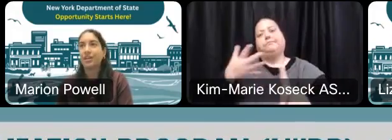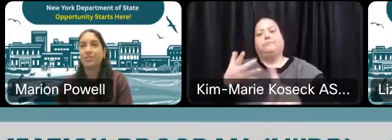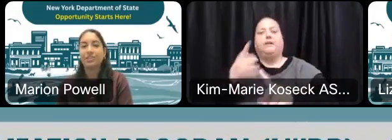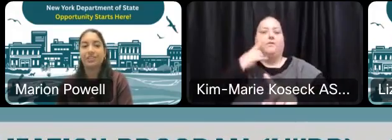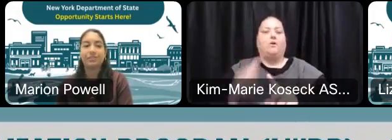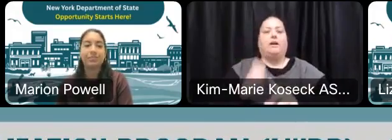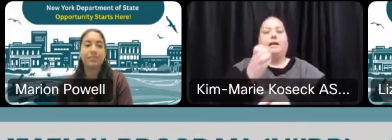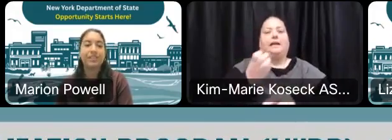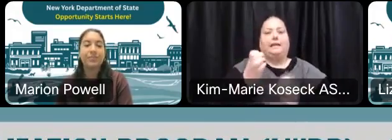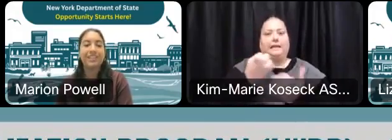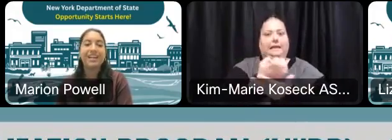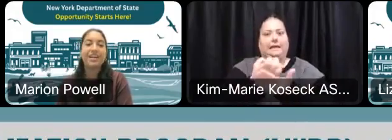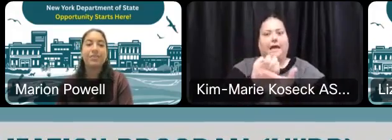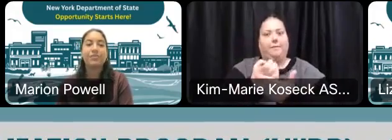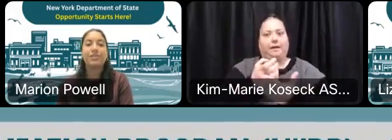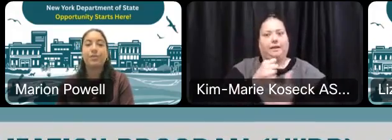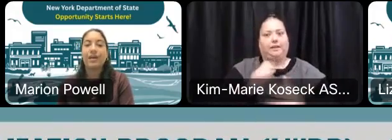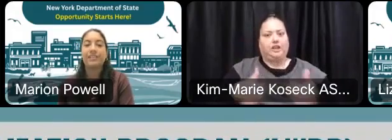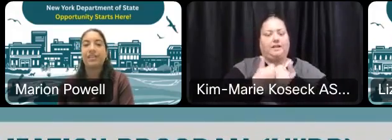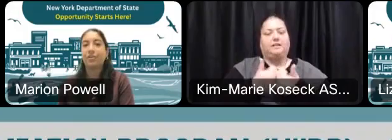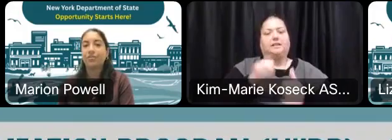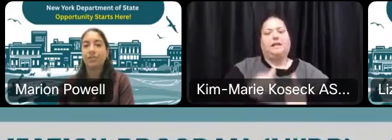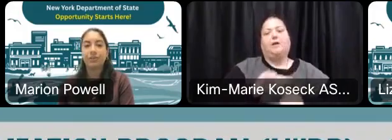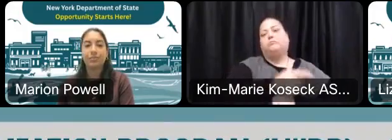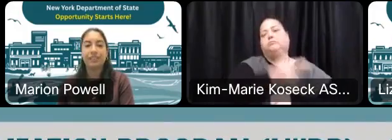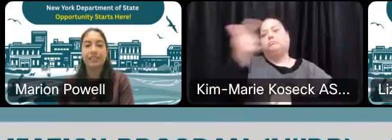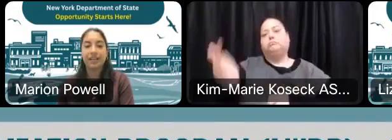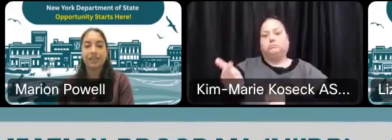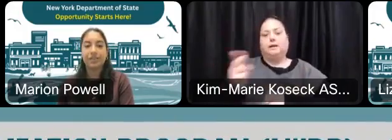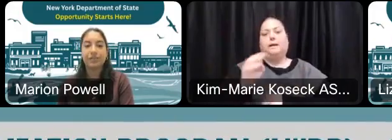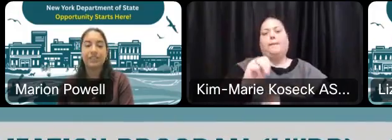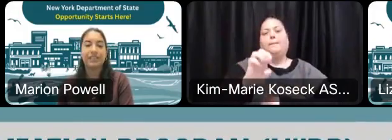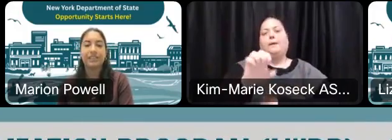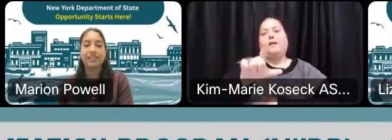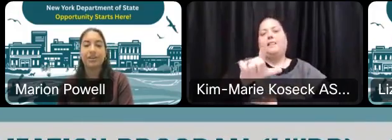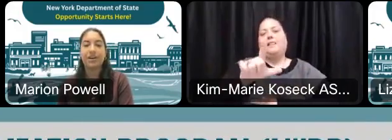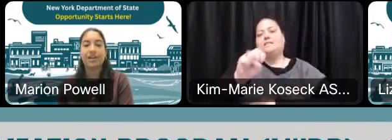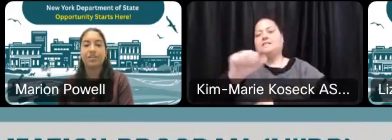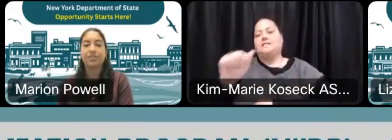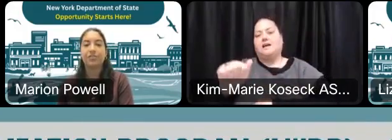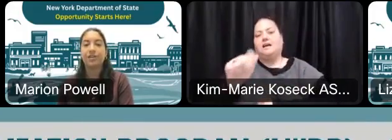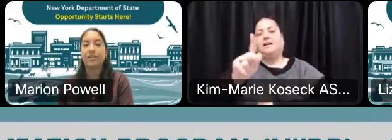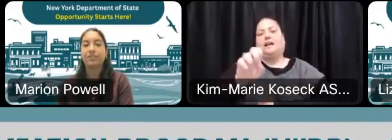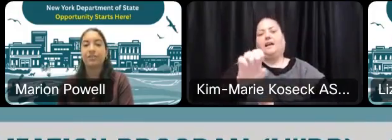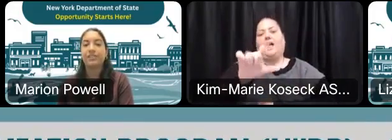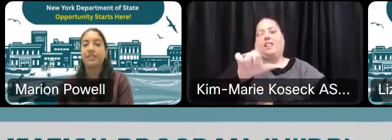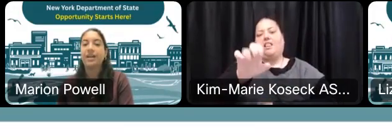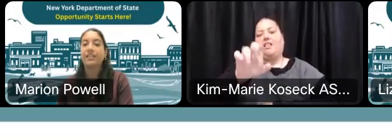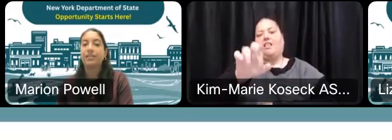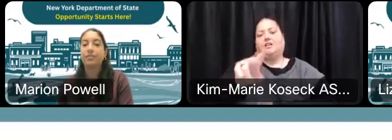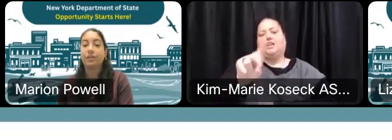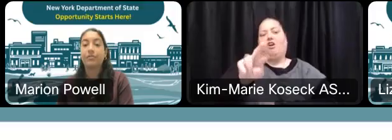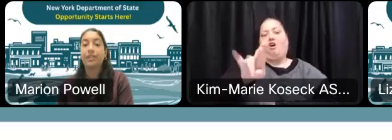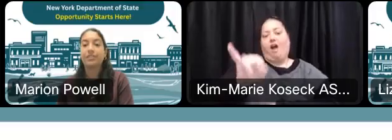economic challenges. So with that, I will now be passing it over to Melissa Keller, who will discuss the DRI and New York Forward efforts